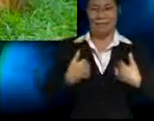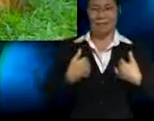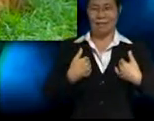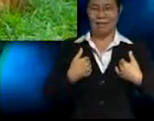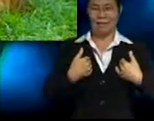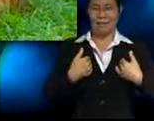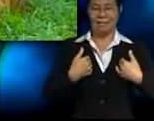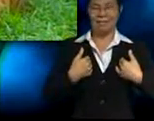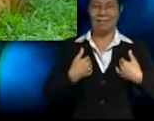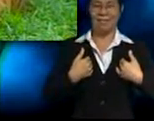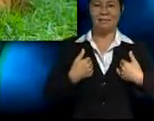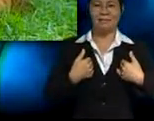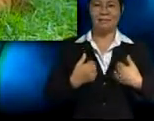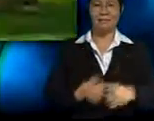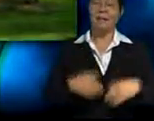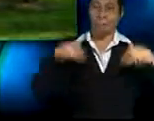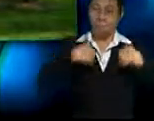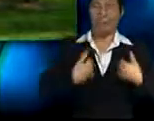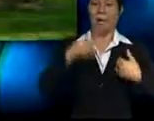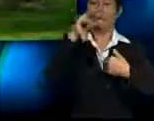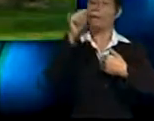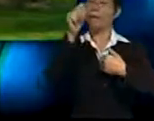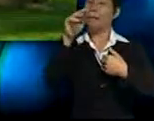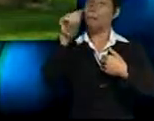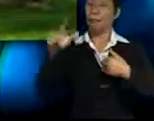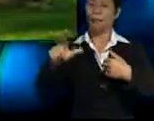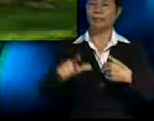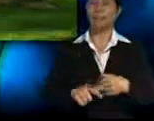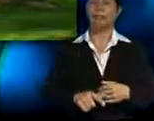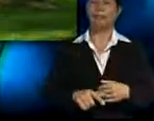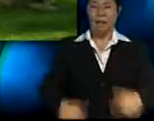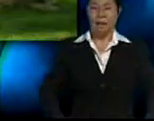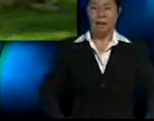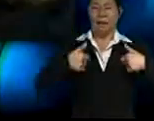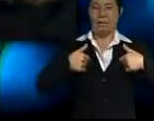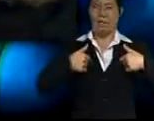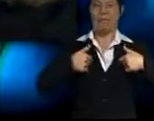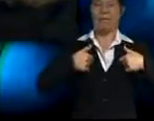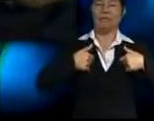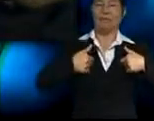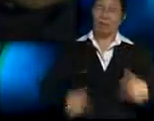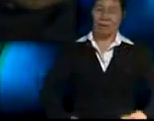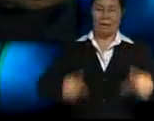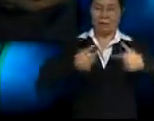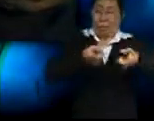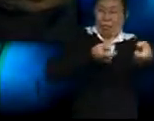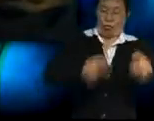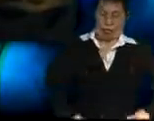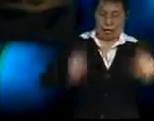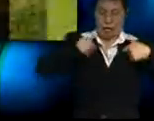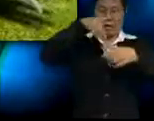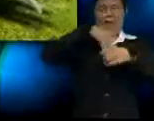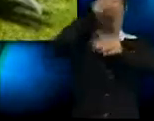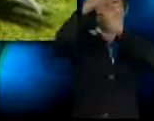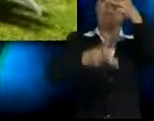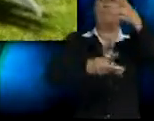a mammal. Mammals are the dominant life form on this planet.